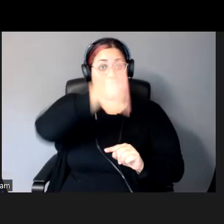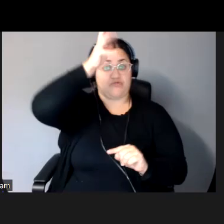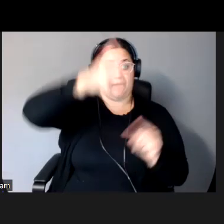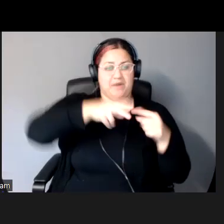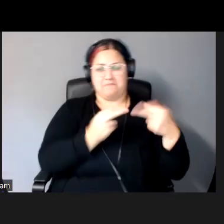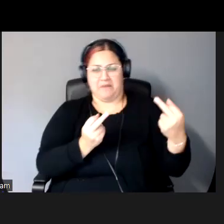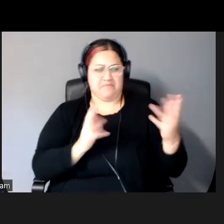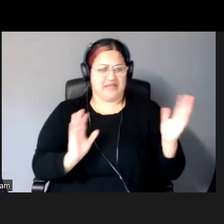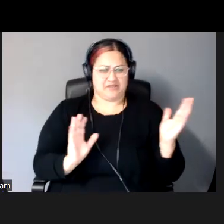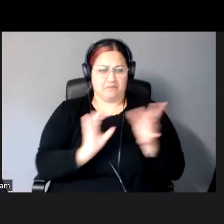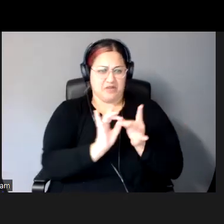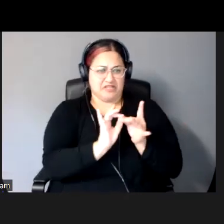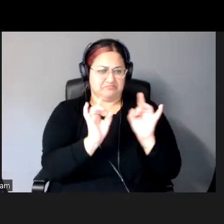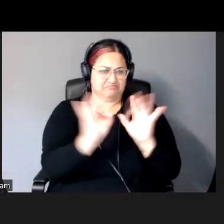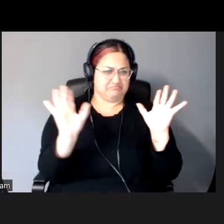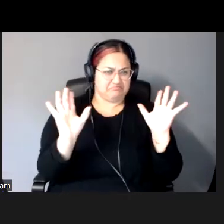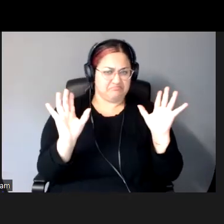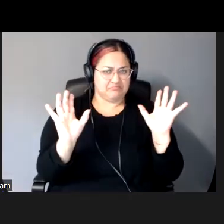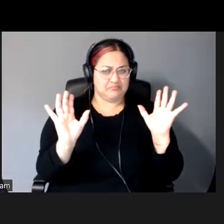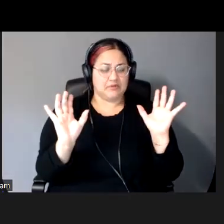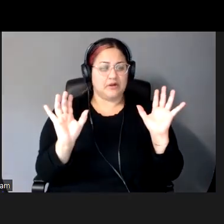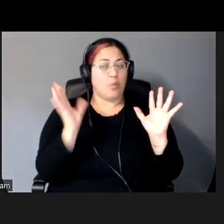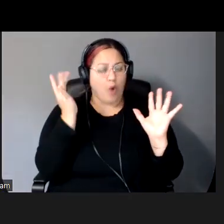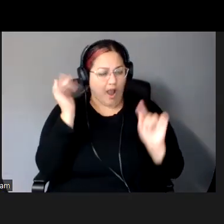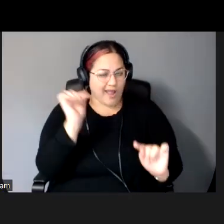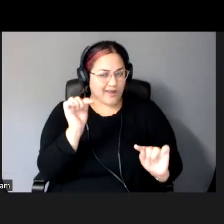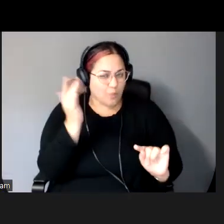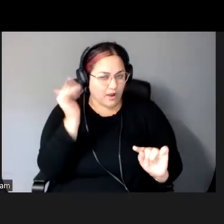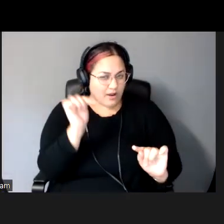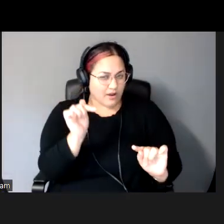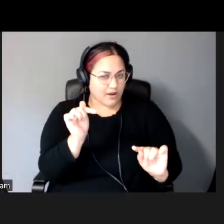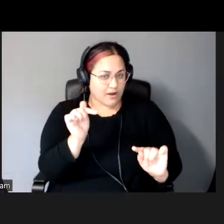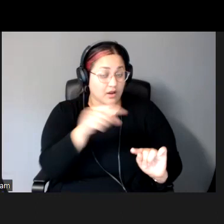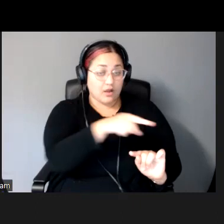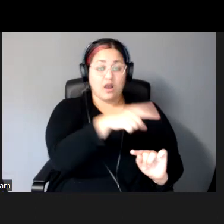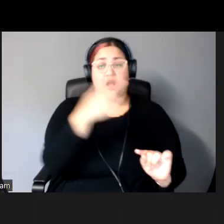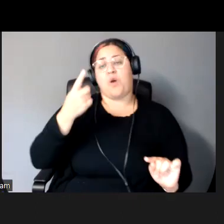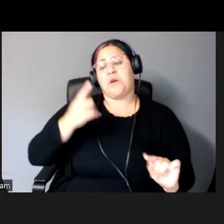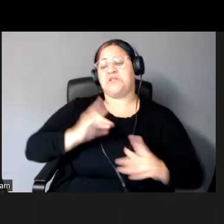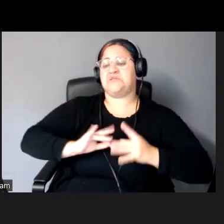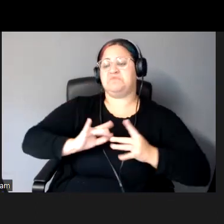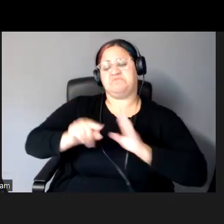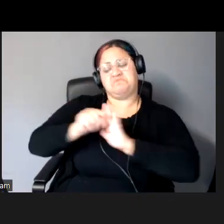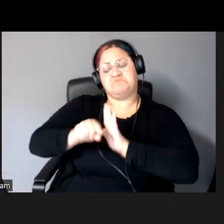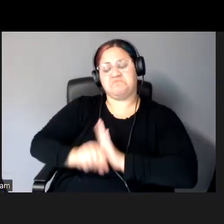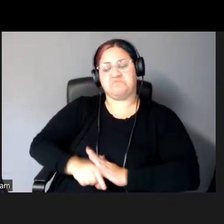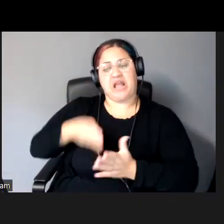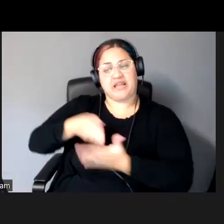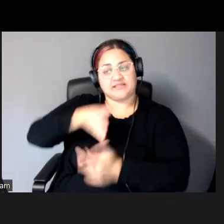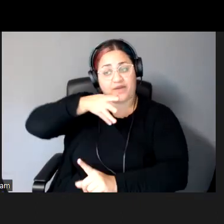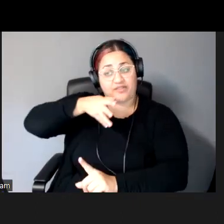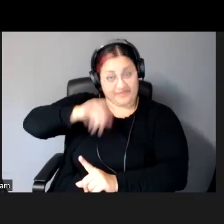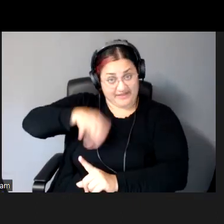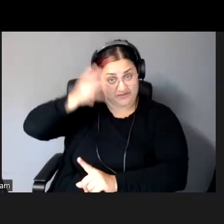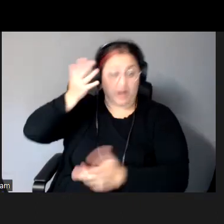are constantly making negative statements about their child, as an example, that may be a good reason. If they say, my child